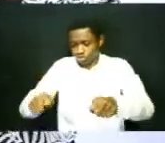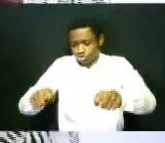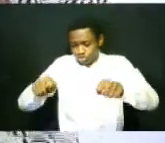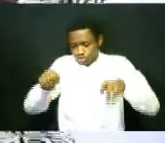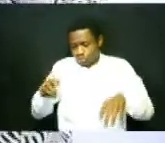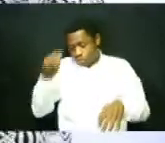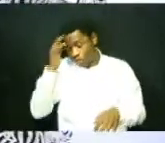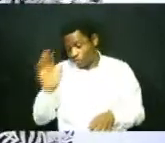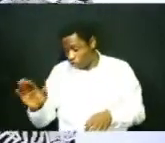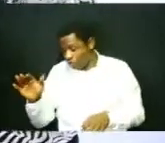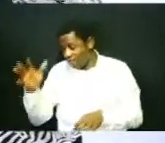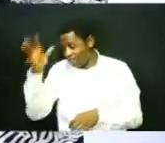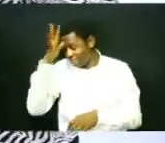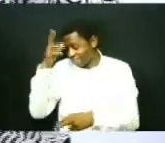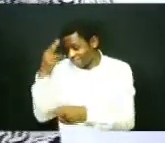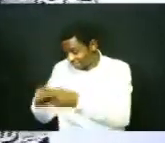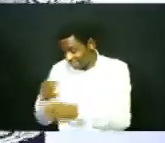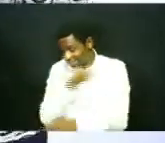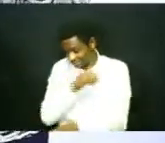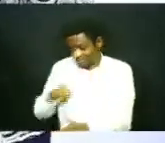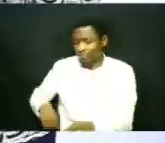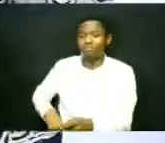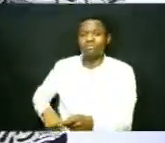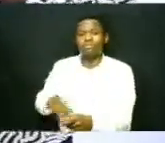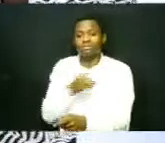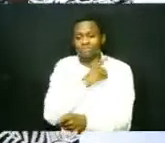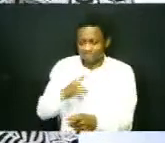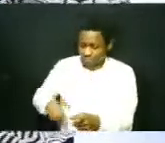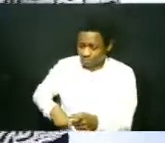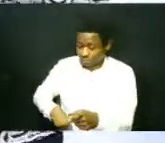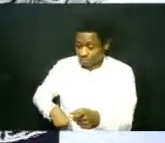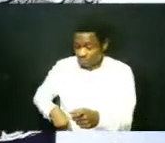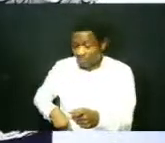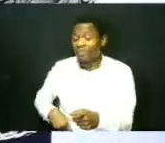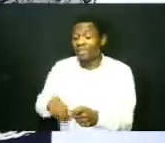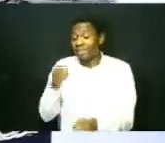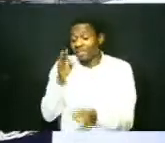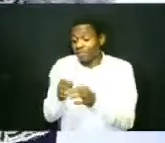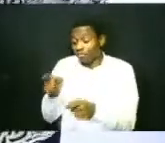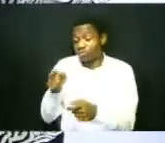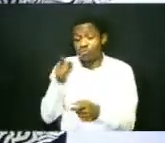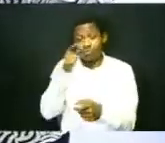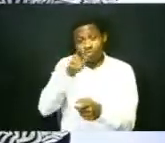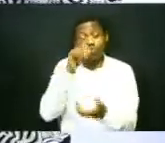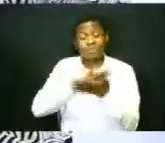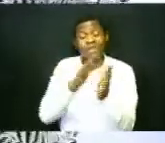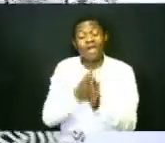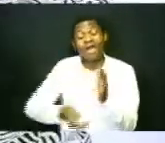So number 5, if you are highly favored,